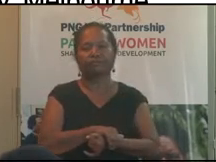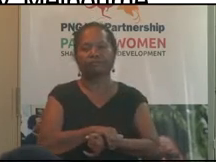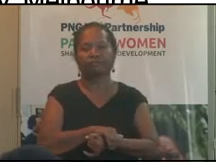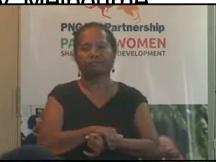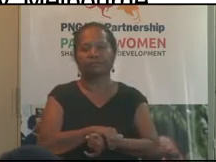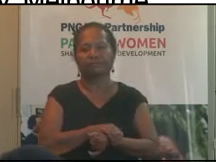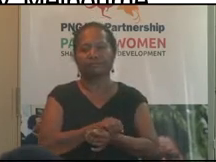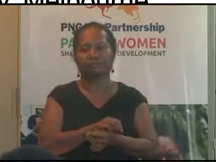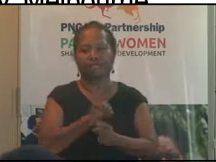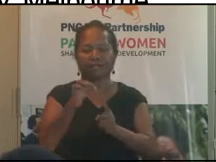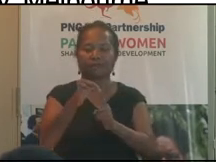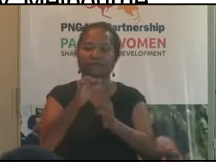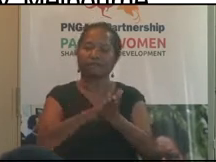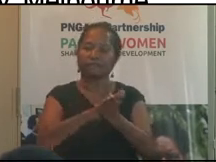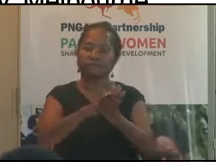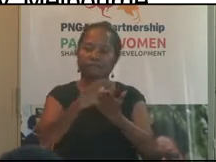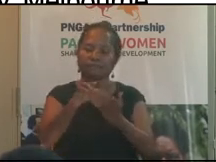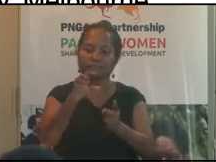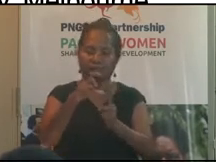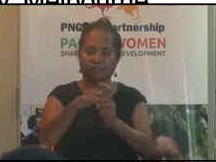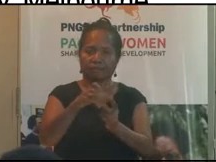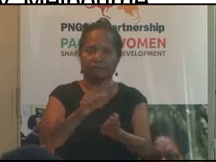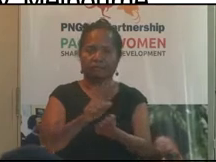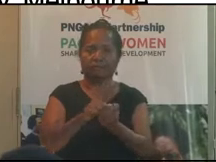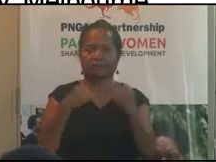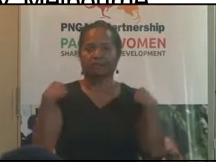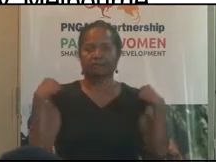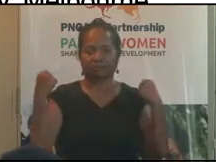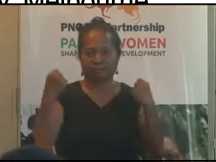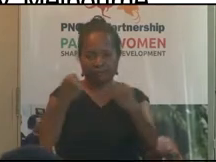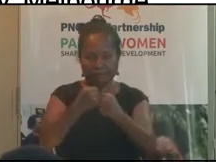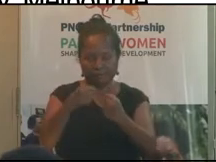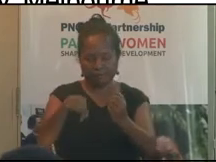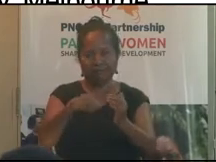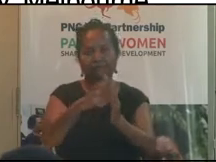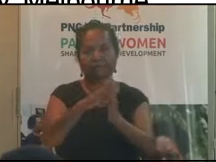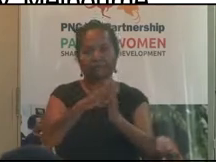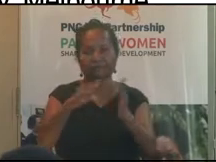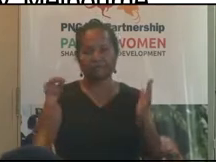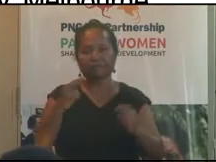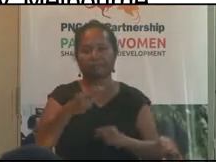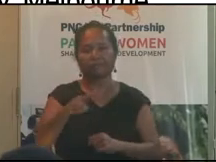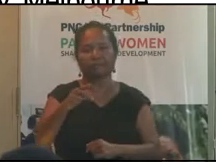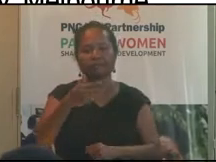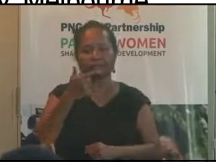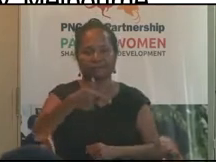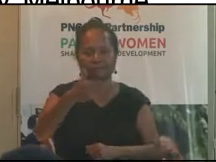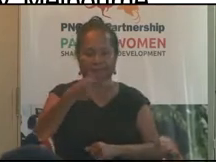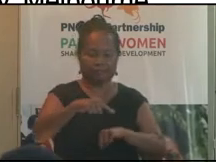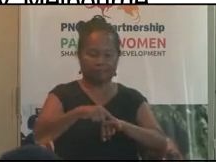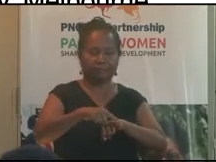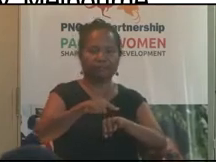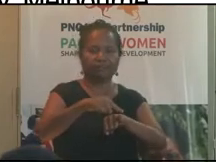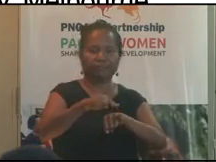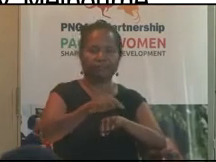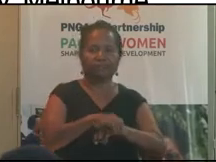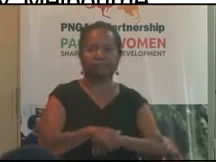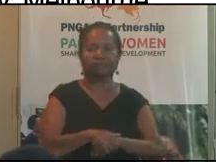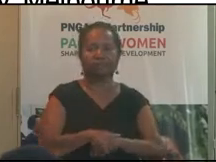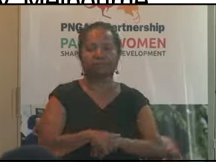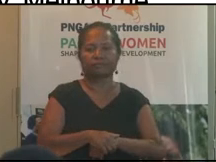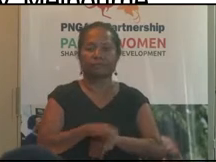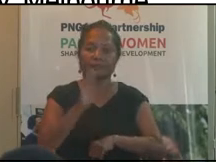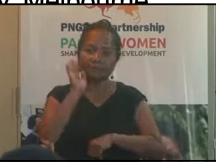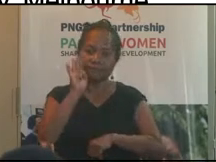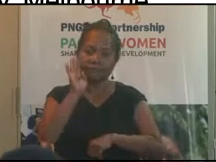Theresa's PhD research explores the gendered nature of campaigning in Papua New Guinea's 2017 national election. Prior to commencing